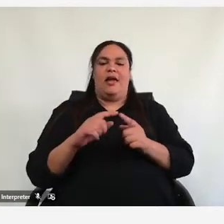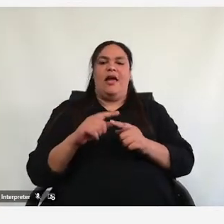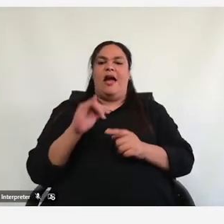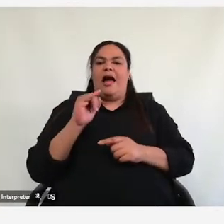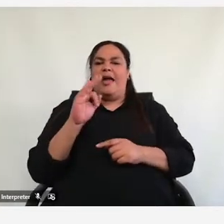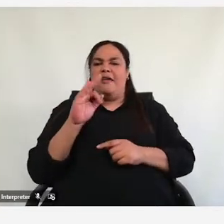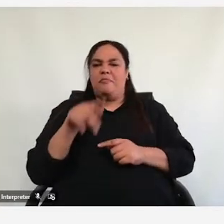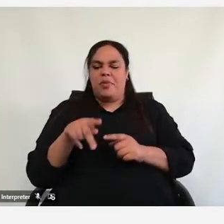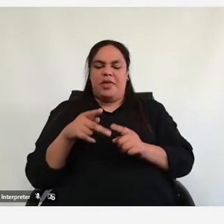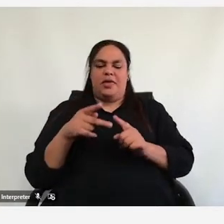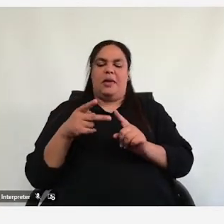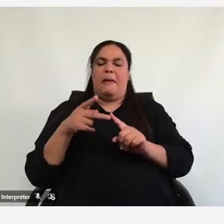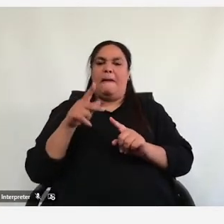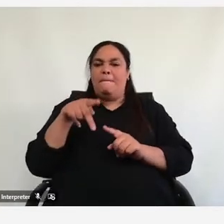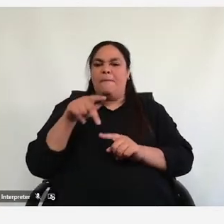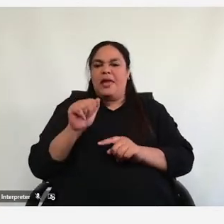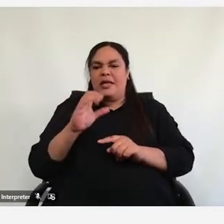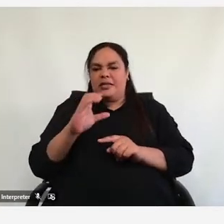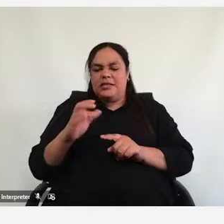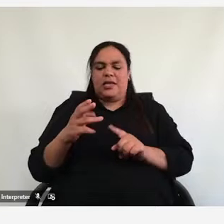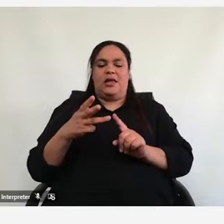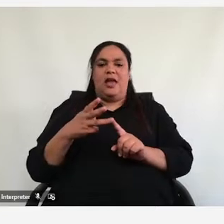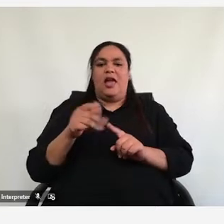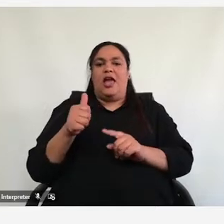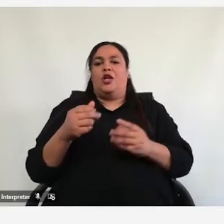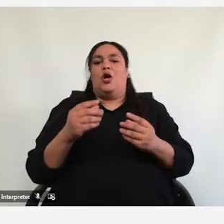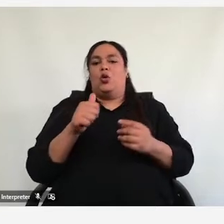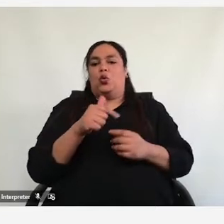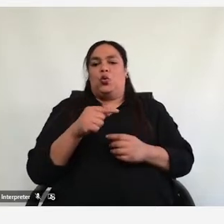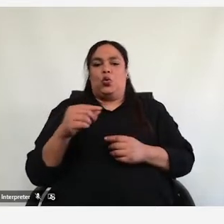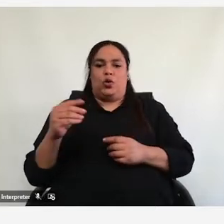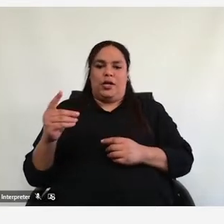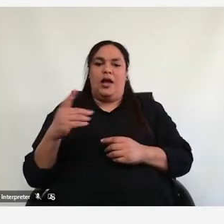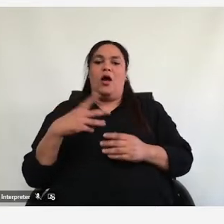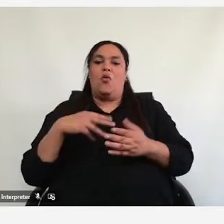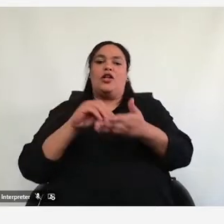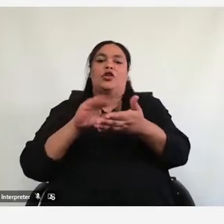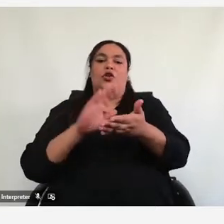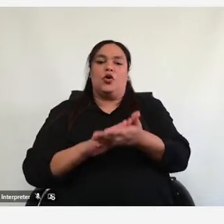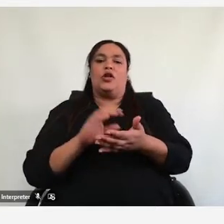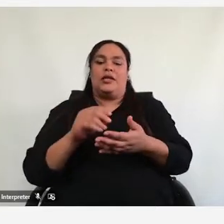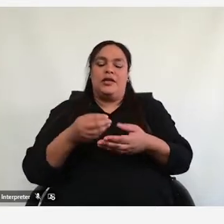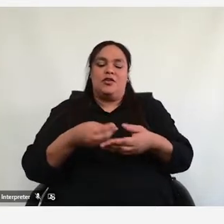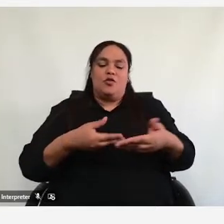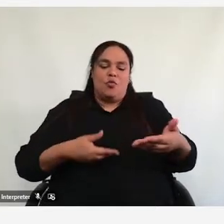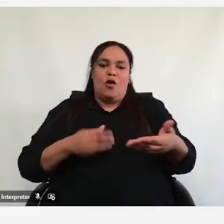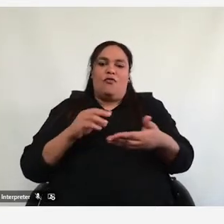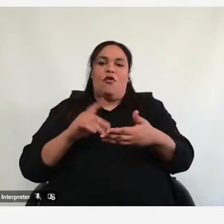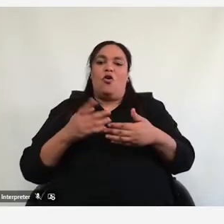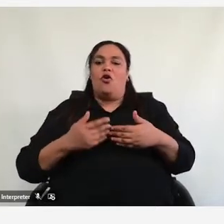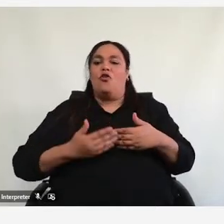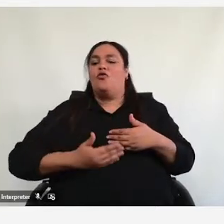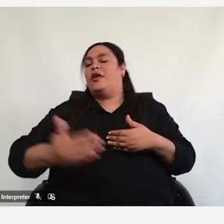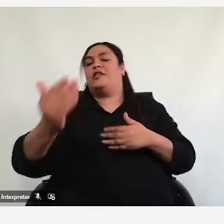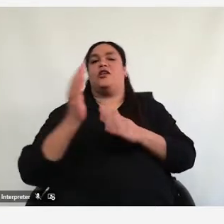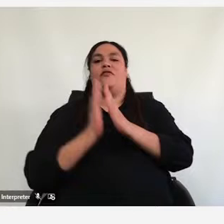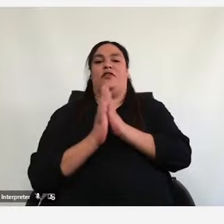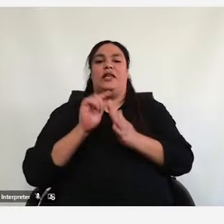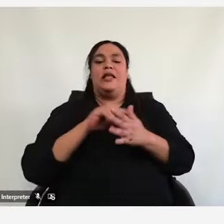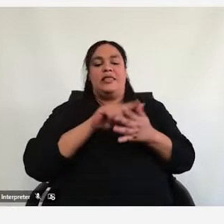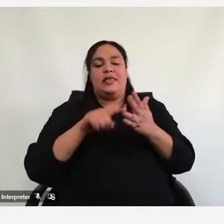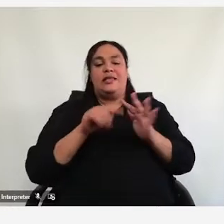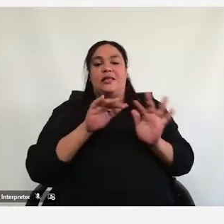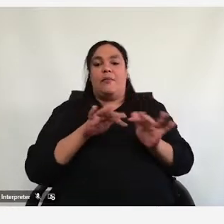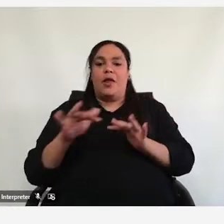IFP, PAC, and Good. And I wanted recording in the Hansard for the rest of history that these are the